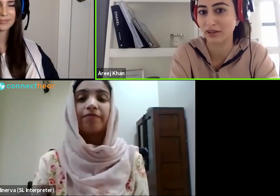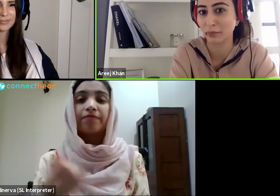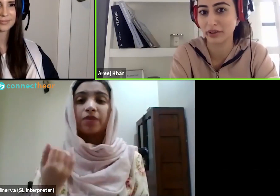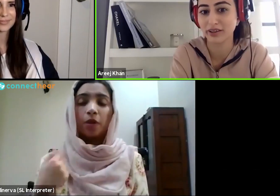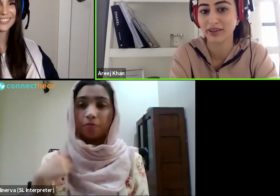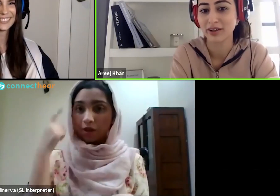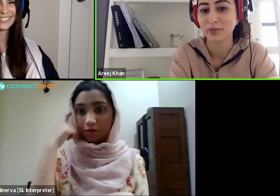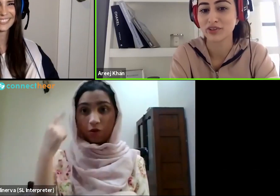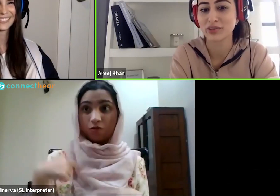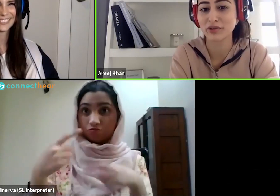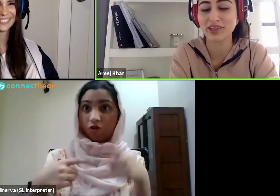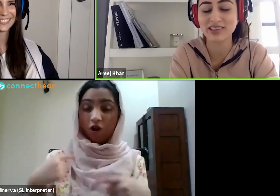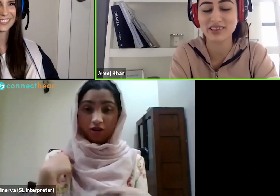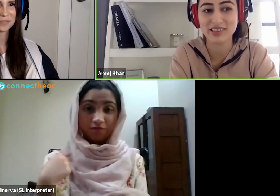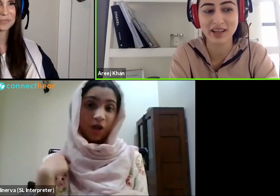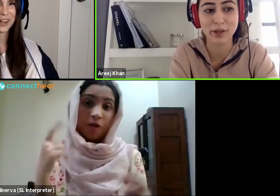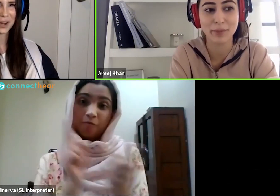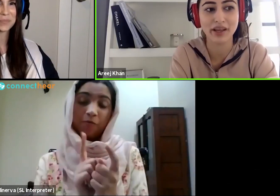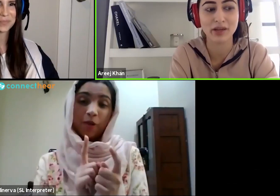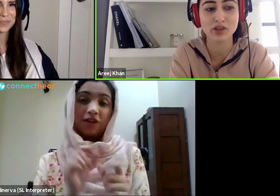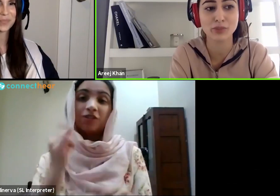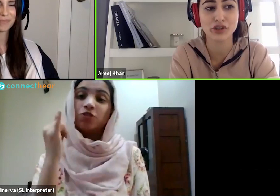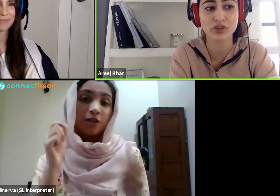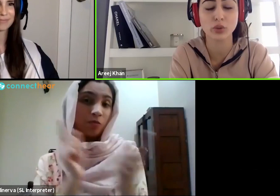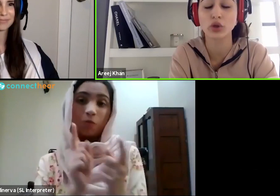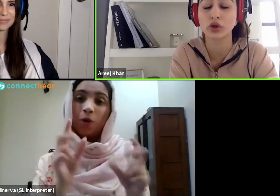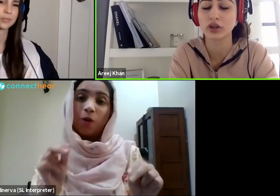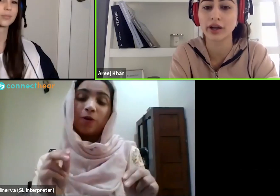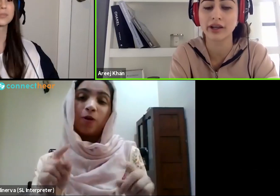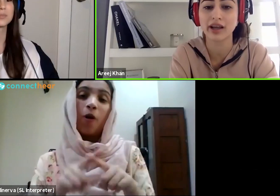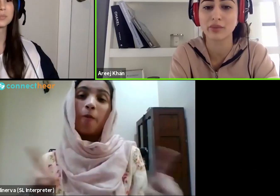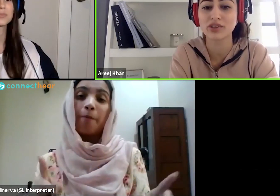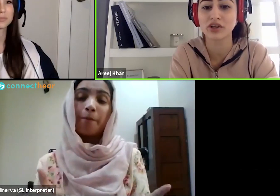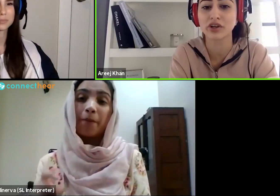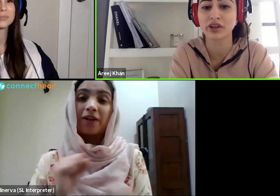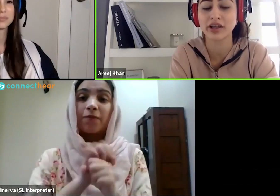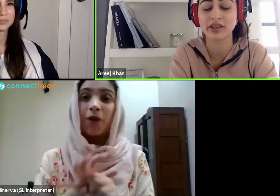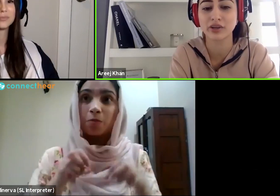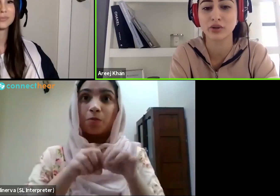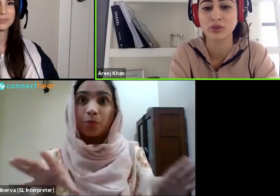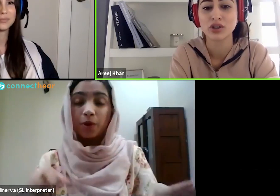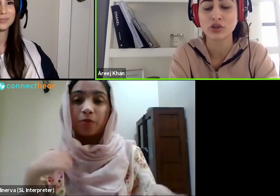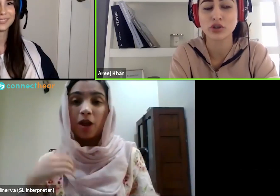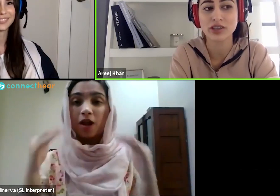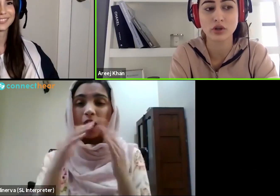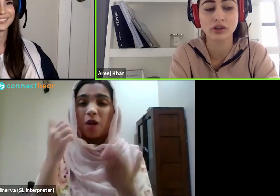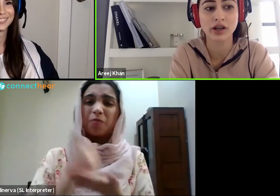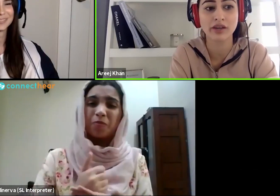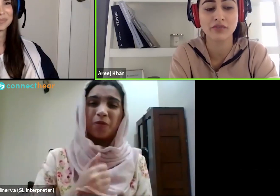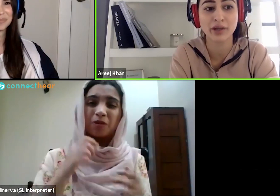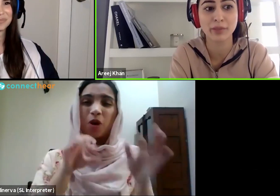probably a pandemic, which is a bit crazy to say, but it just pushed us all online. And then we started looking and,